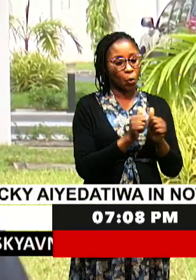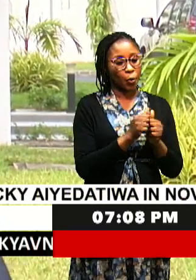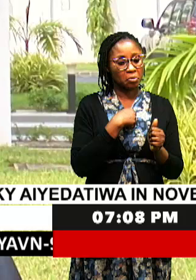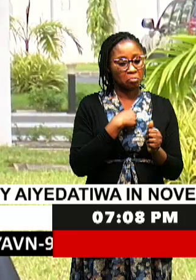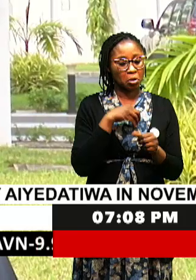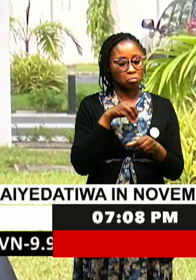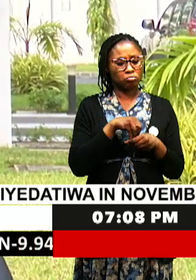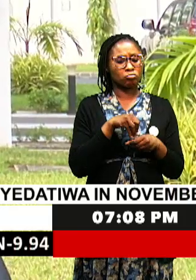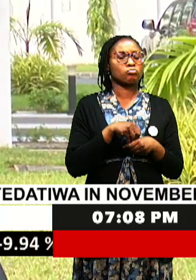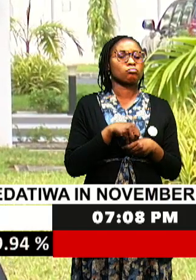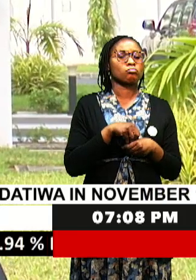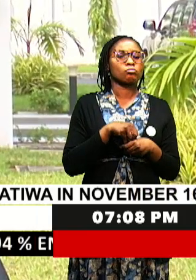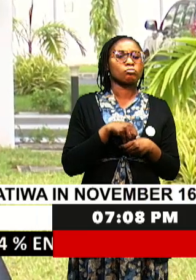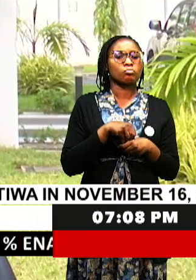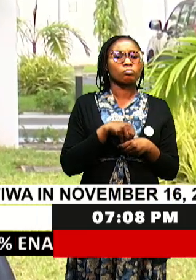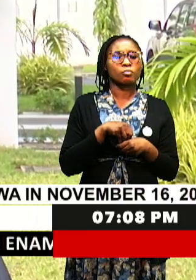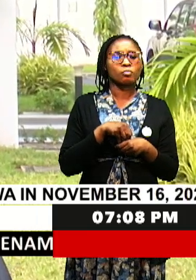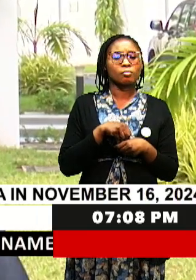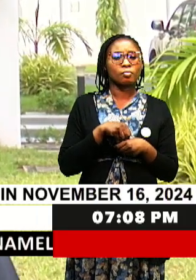him.